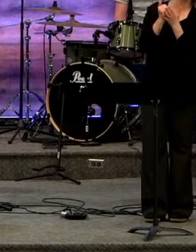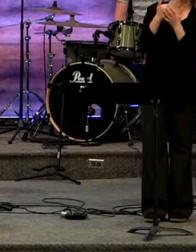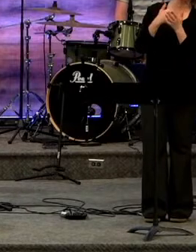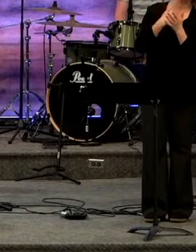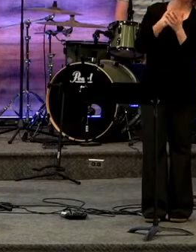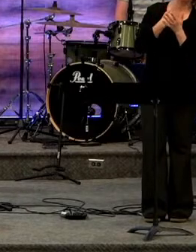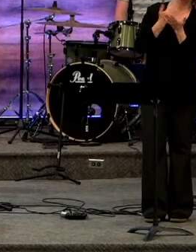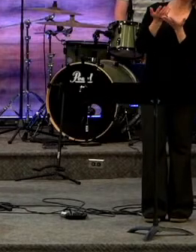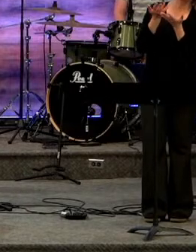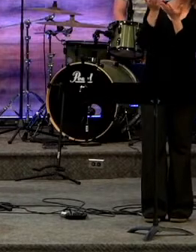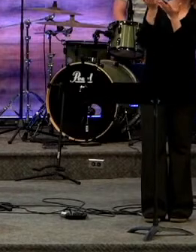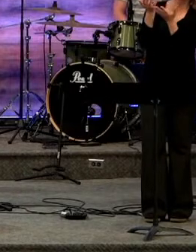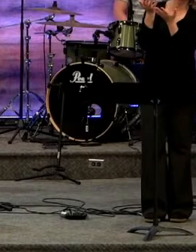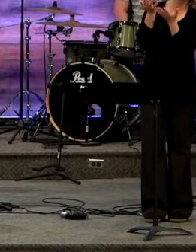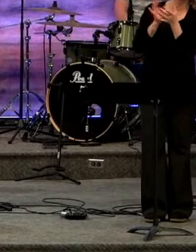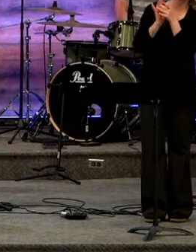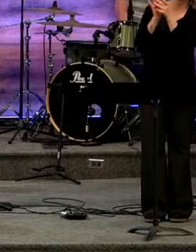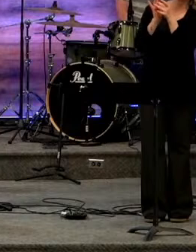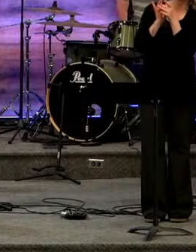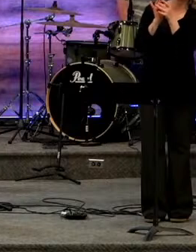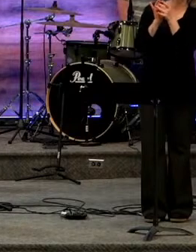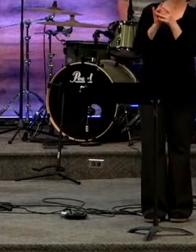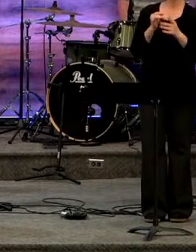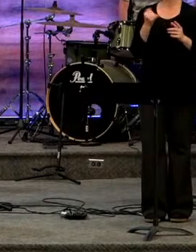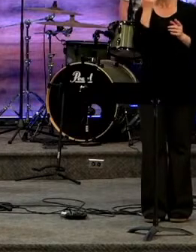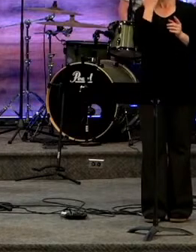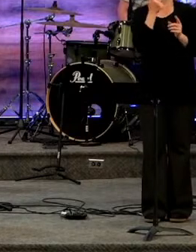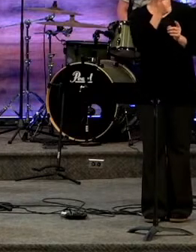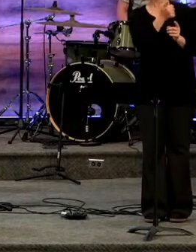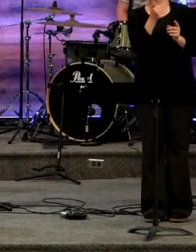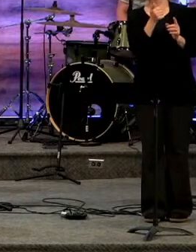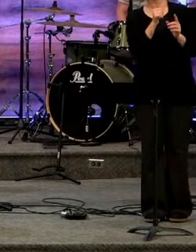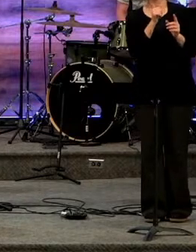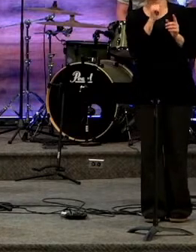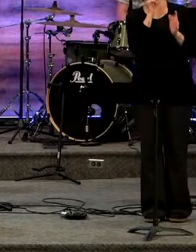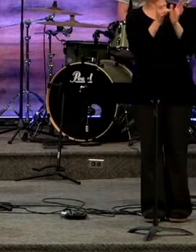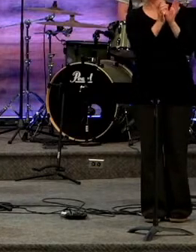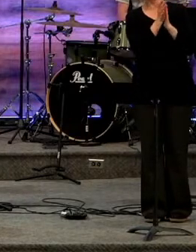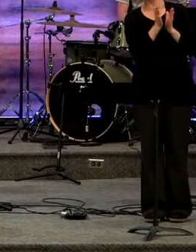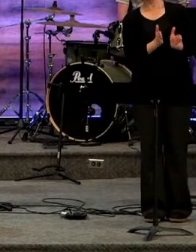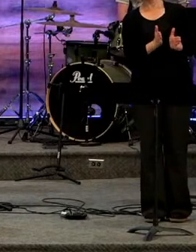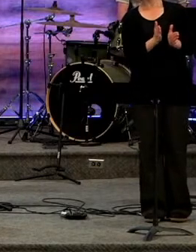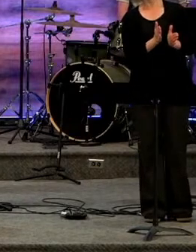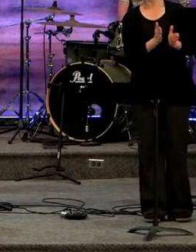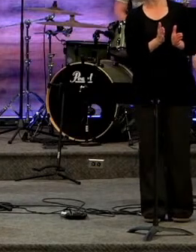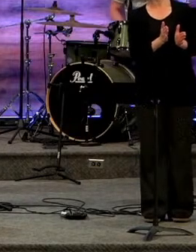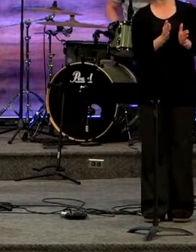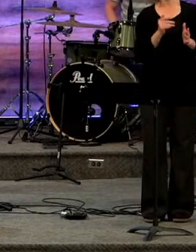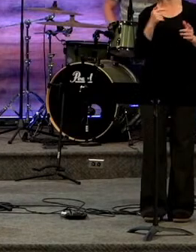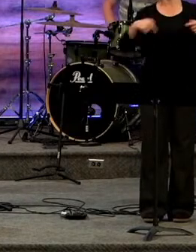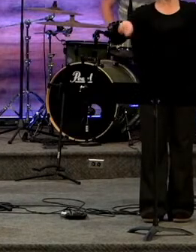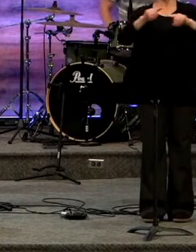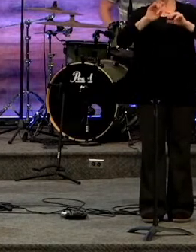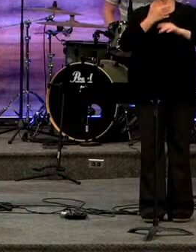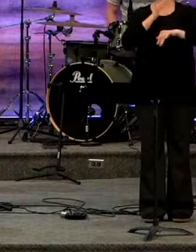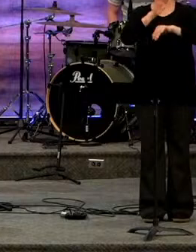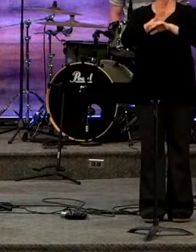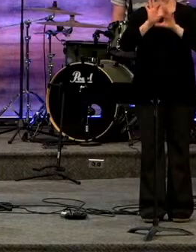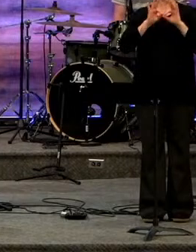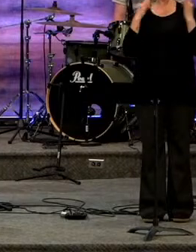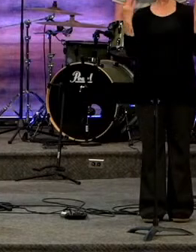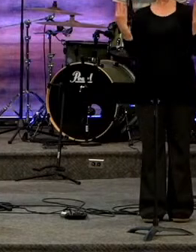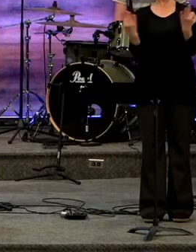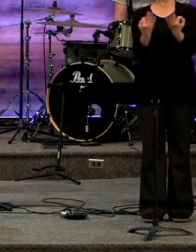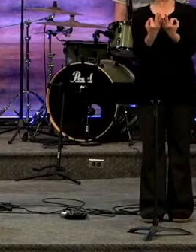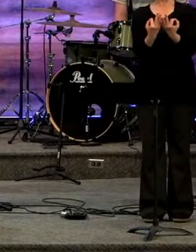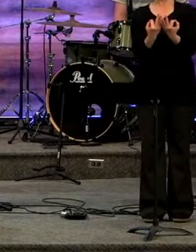is just a practice for our church family. As we say most weeks, I wouldn't want you to say something that is true